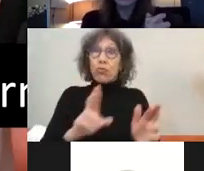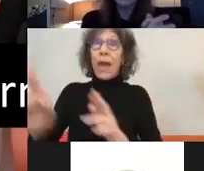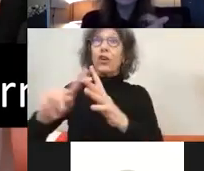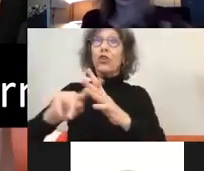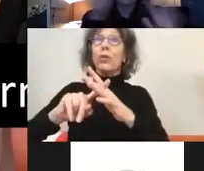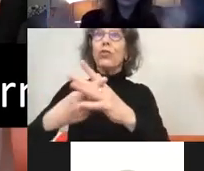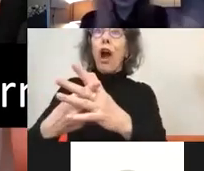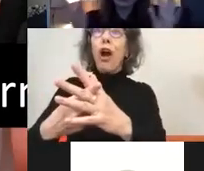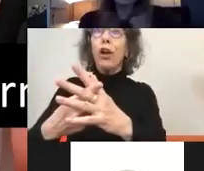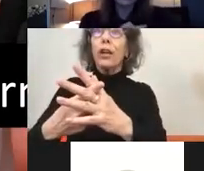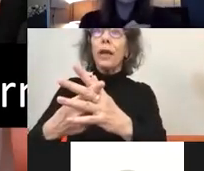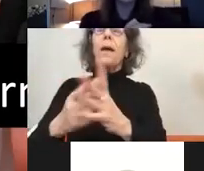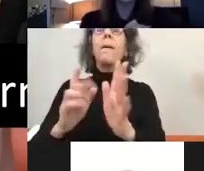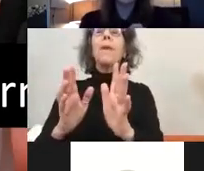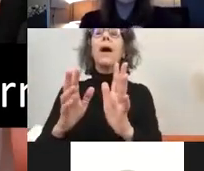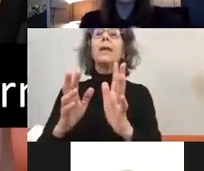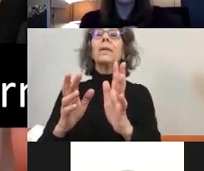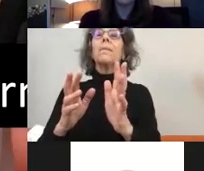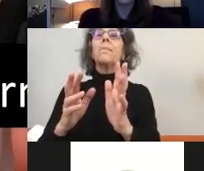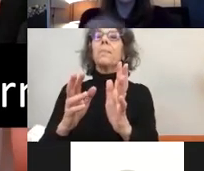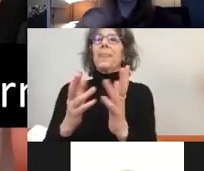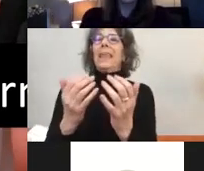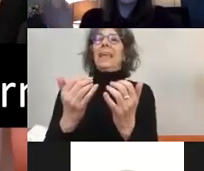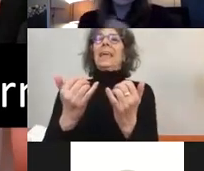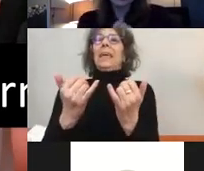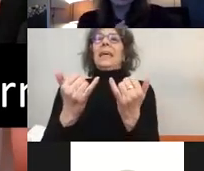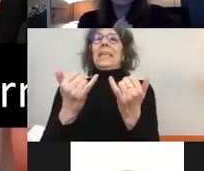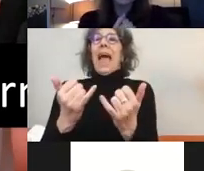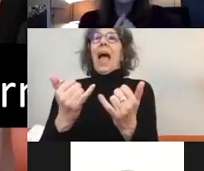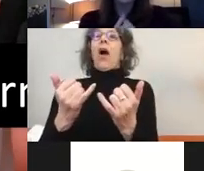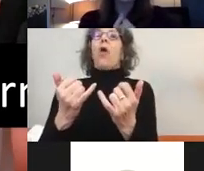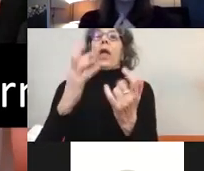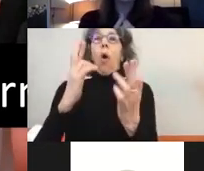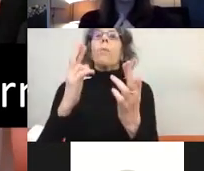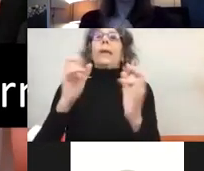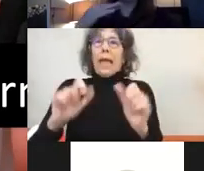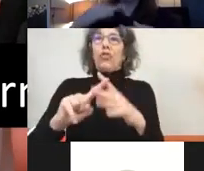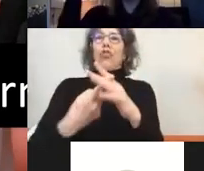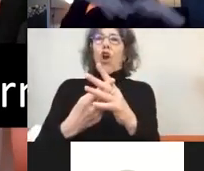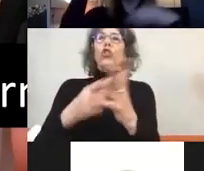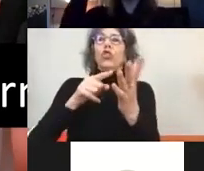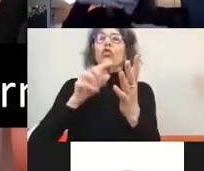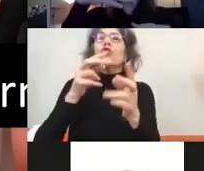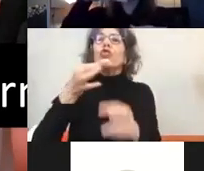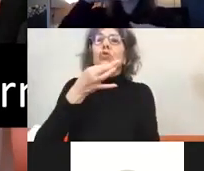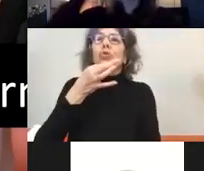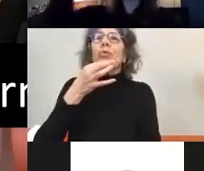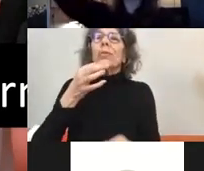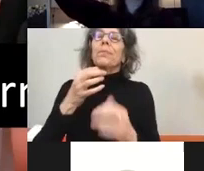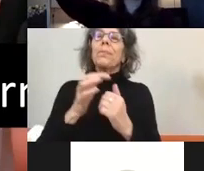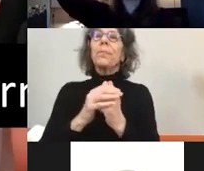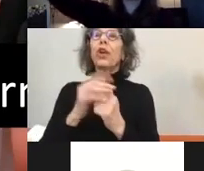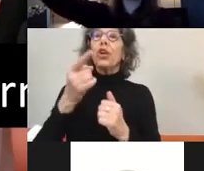hoping that despite all of the delays in clinical research, we can start them soon. So if you look at this graph on the